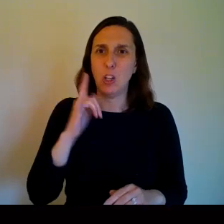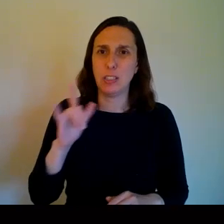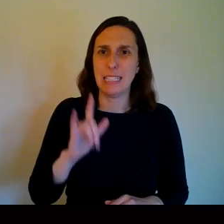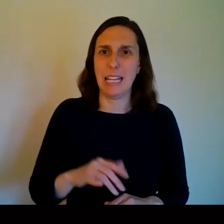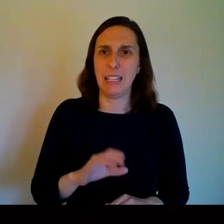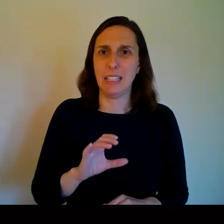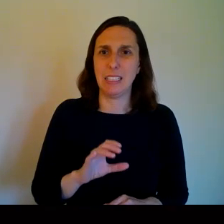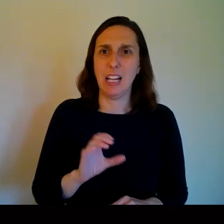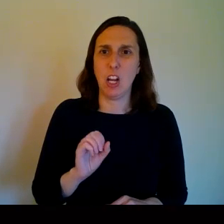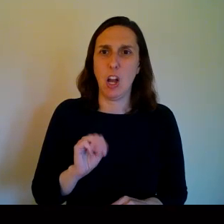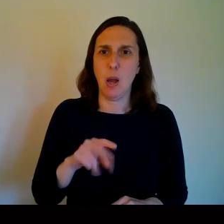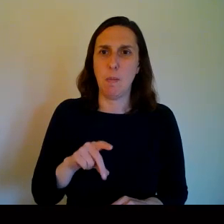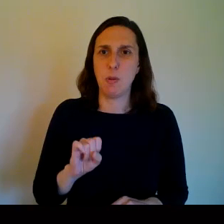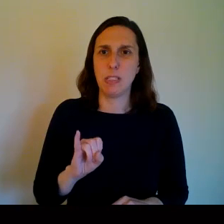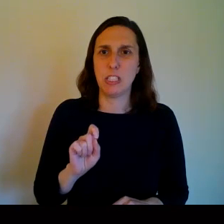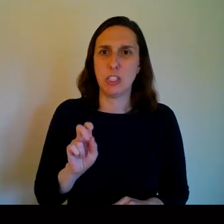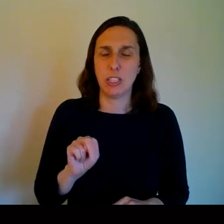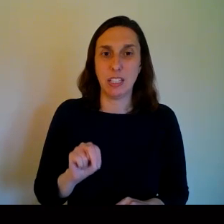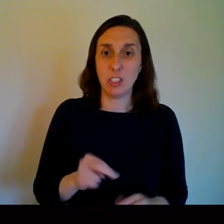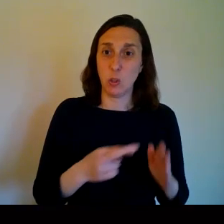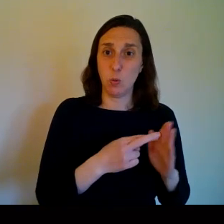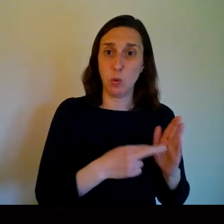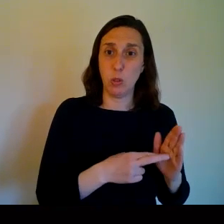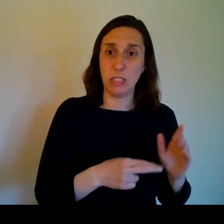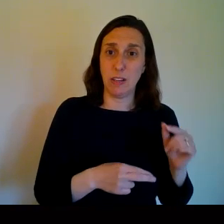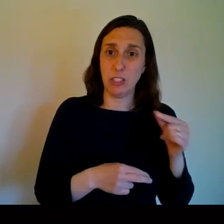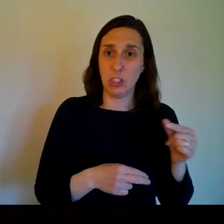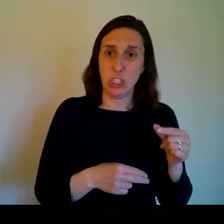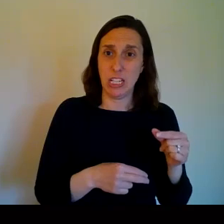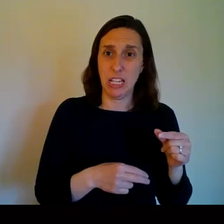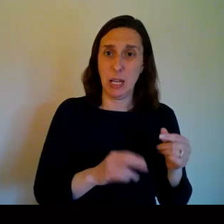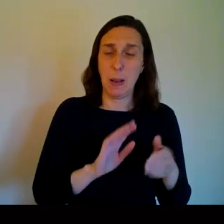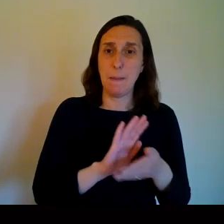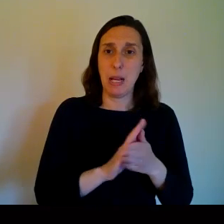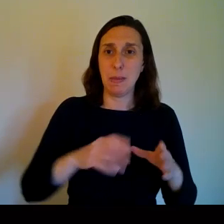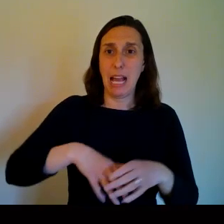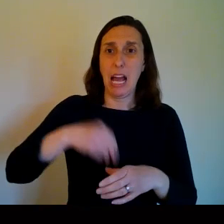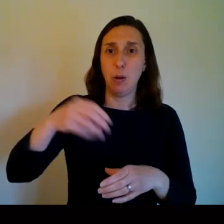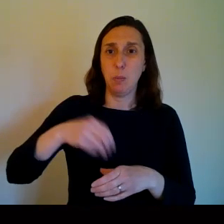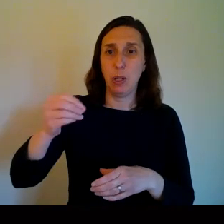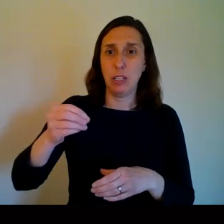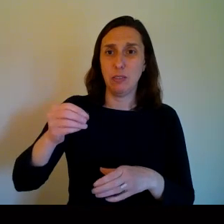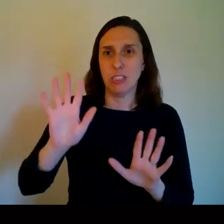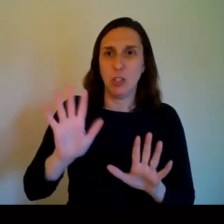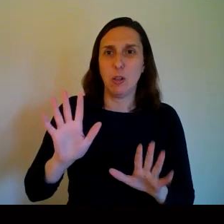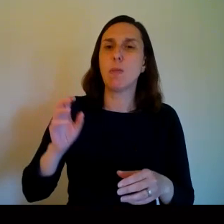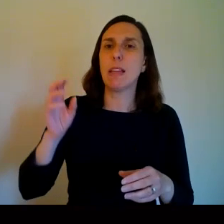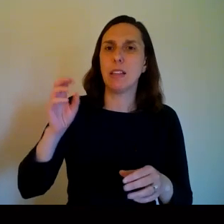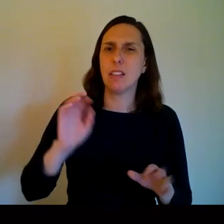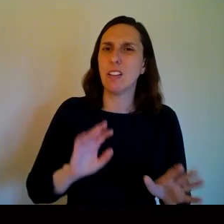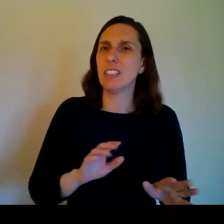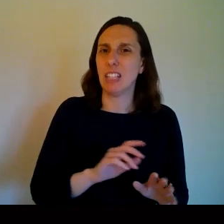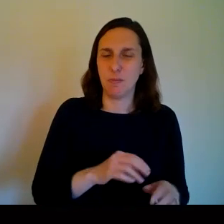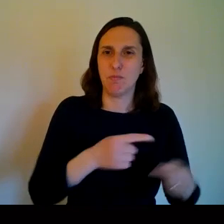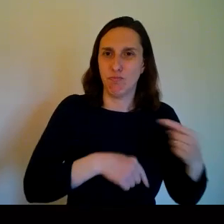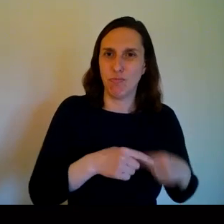So the rules of g become the output, or the input. The rules of